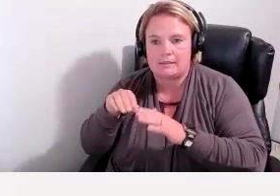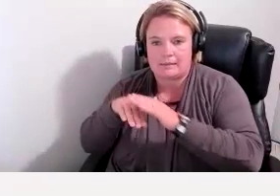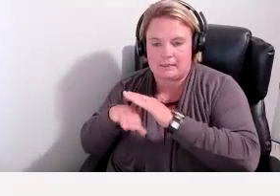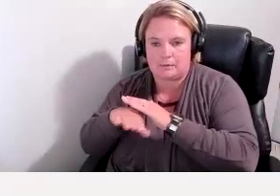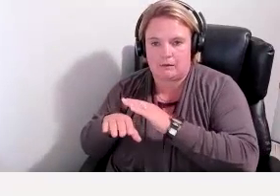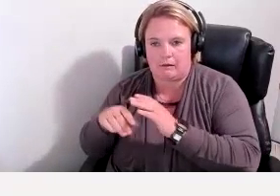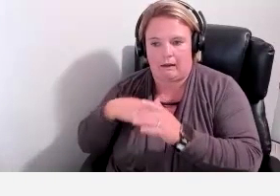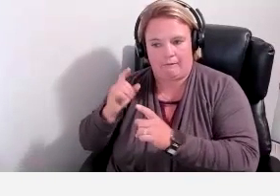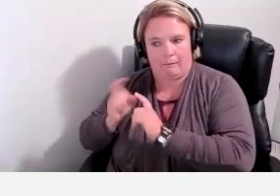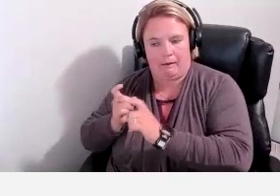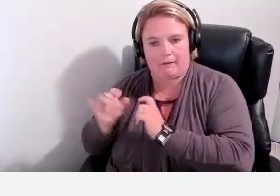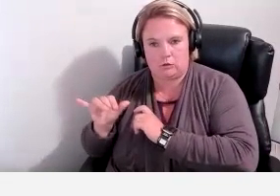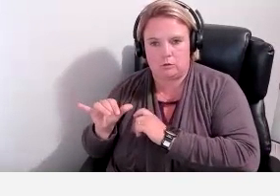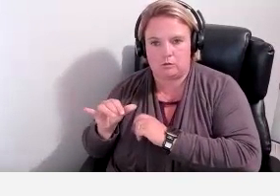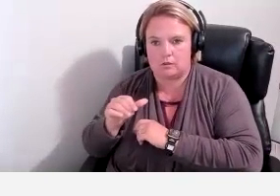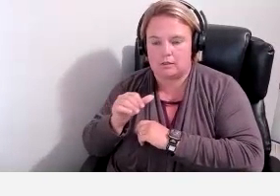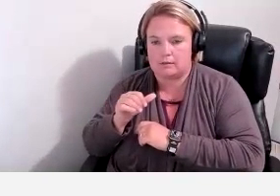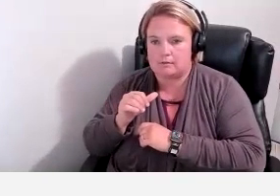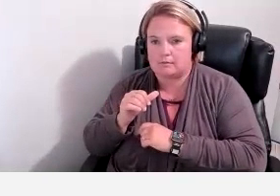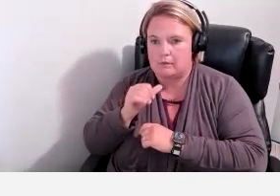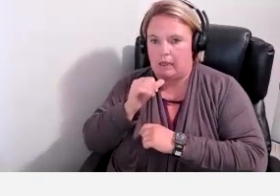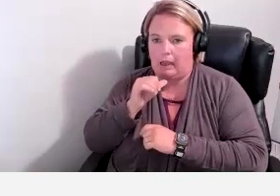Not that, you know, I'm defined as